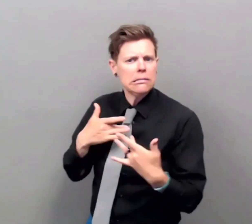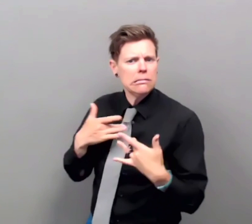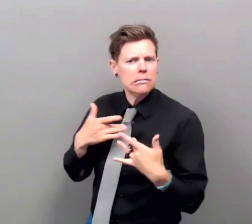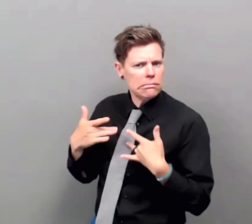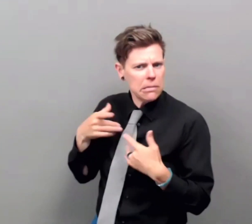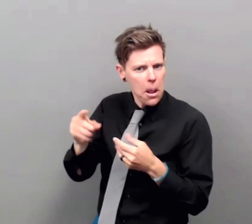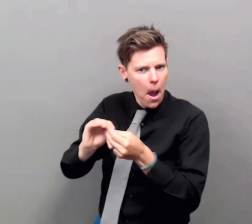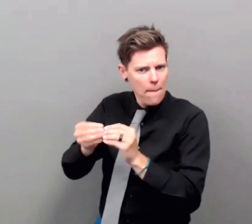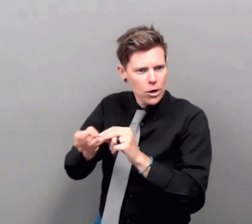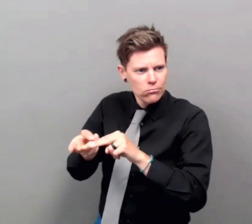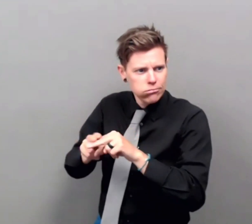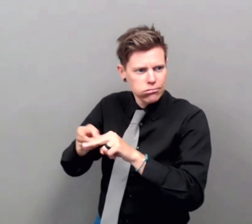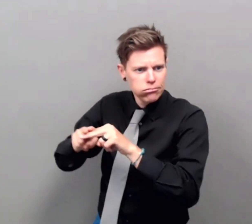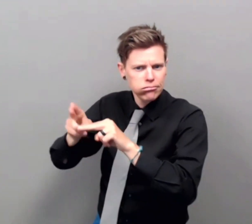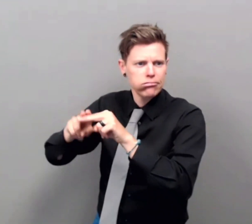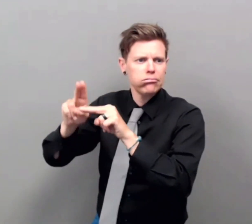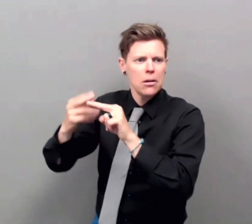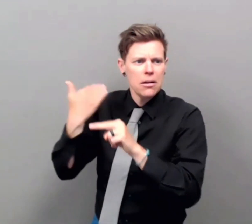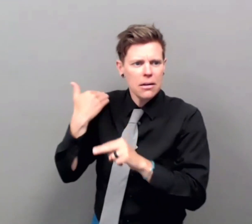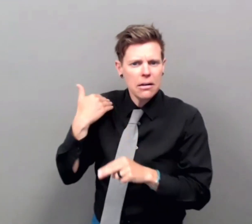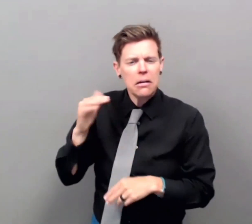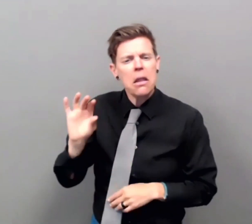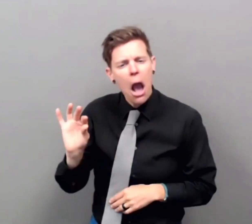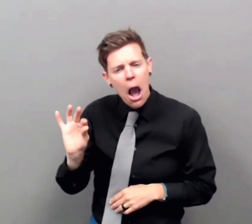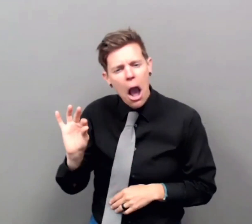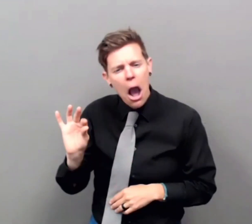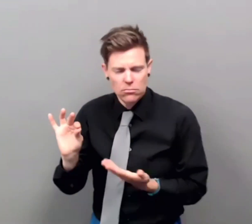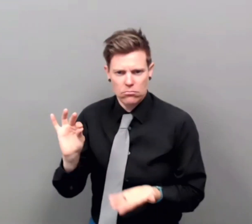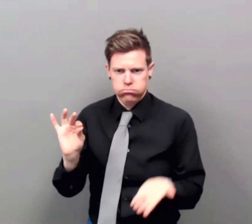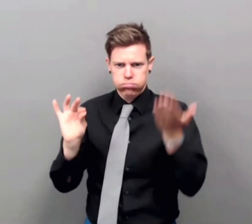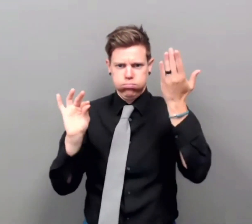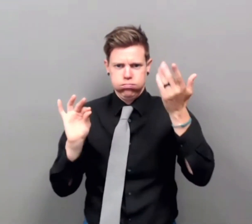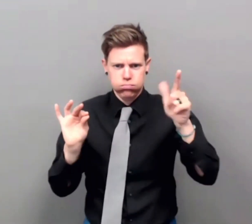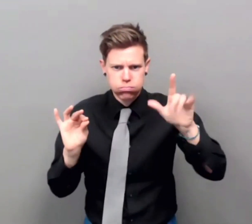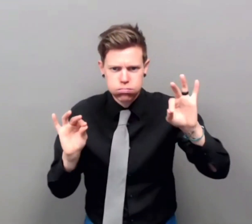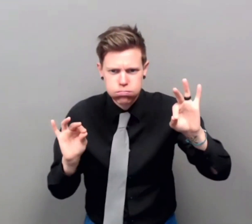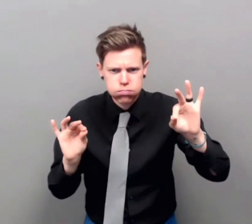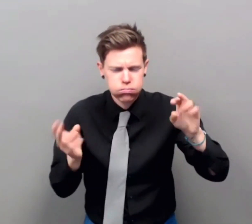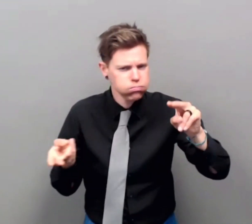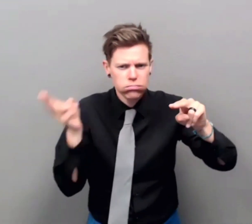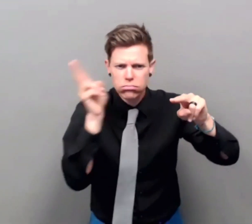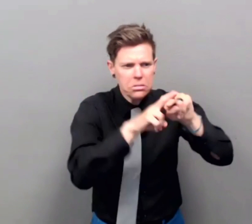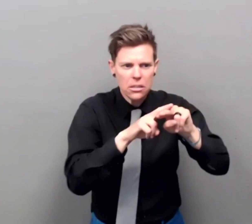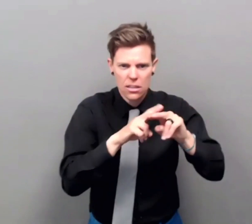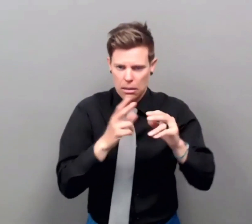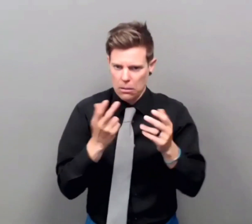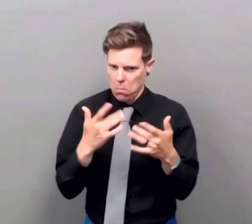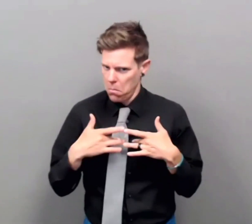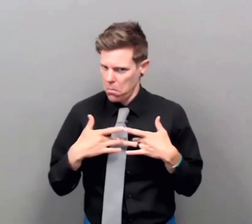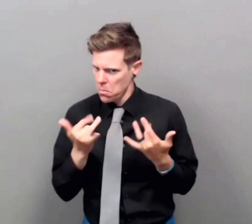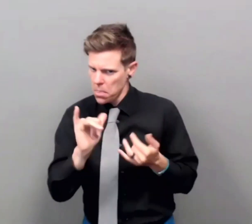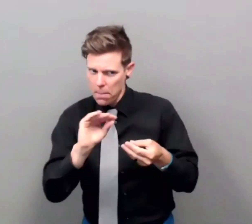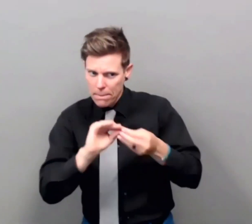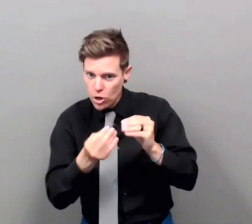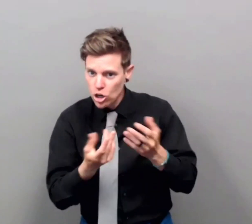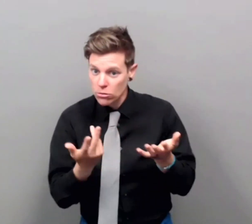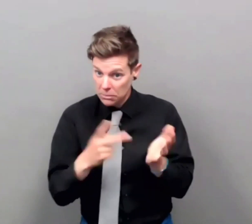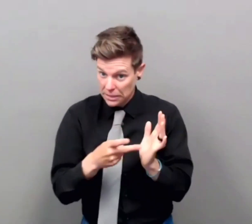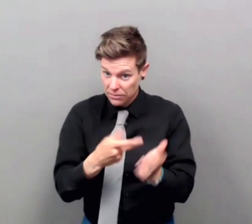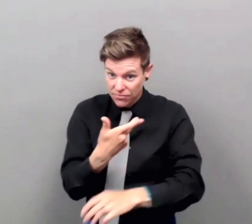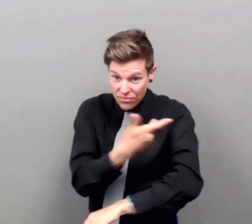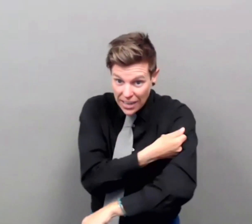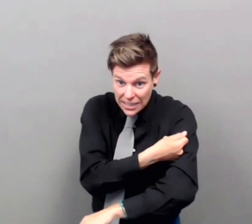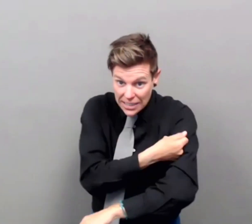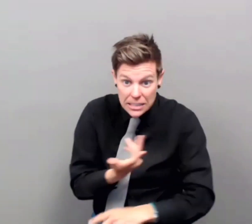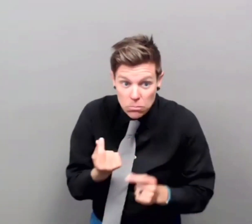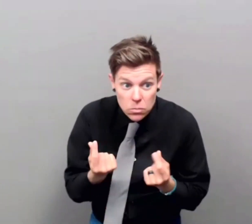I'm just wondering if you can speak at all about what you're seeing in terms of vaccination rates and the long-term impact there. I'm sure you saw National Geographic